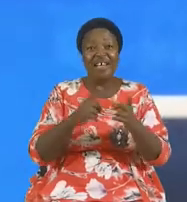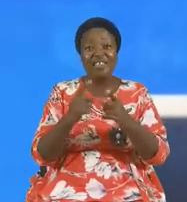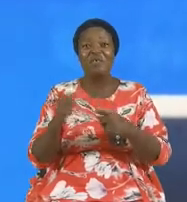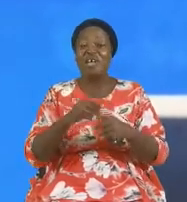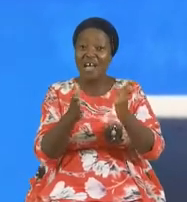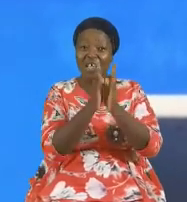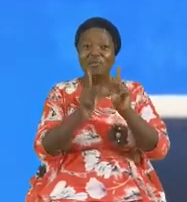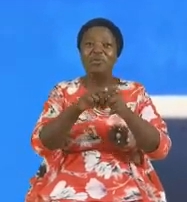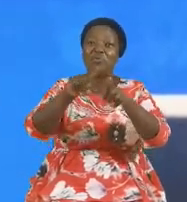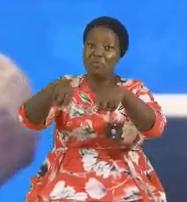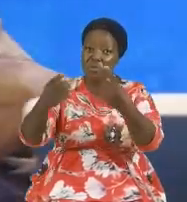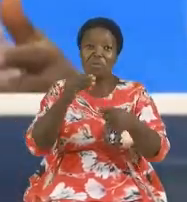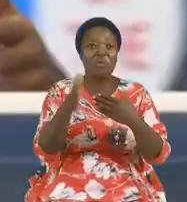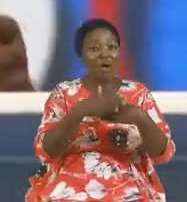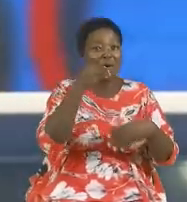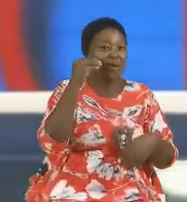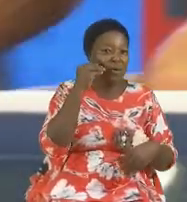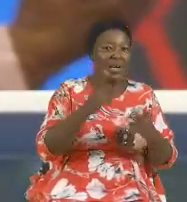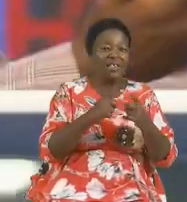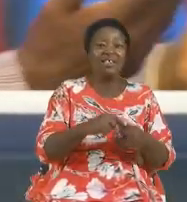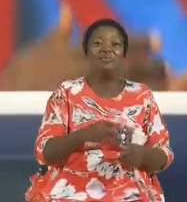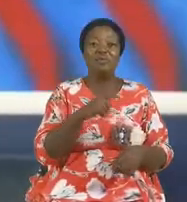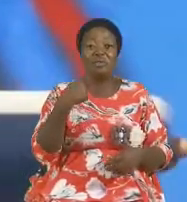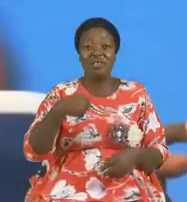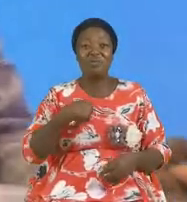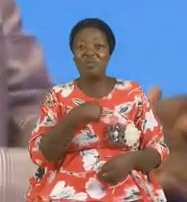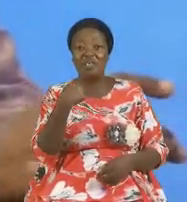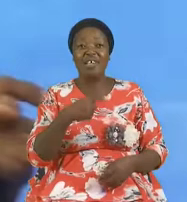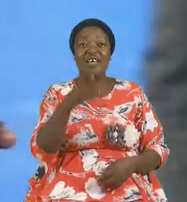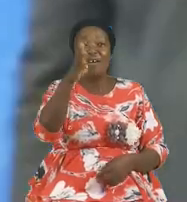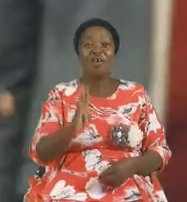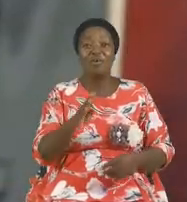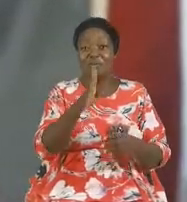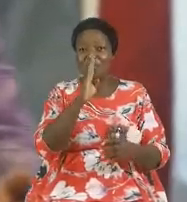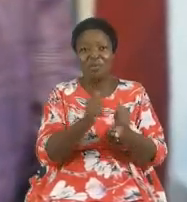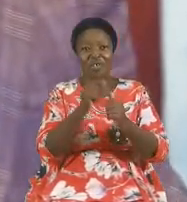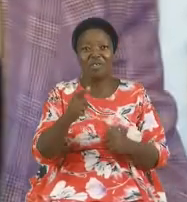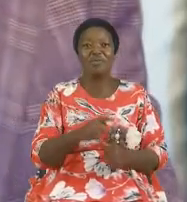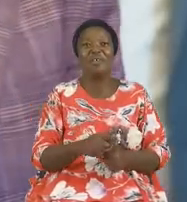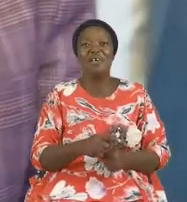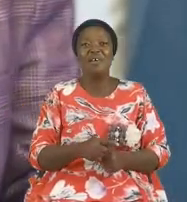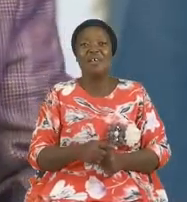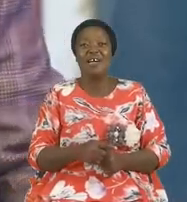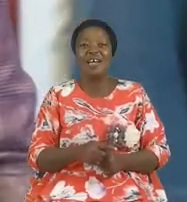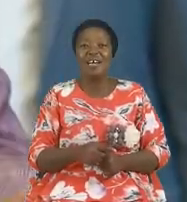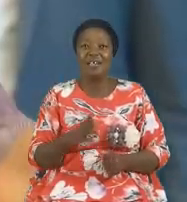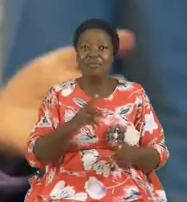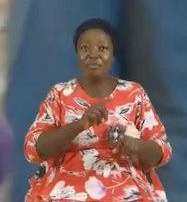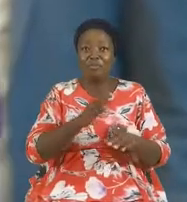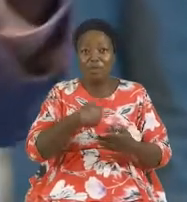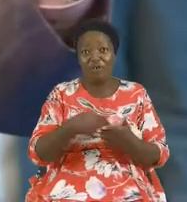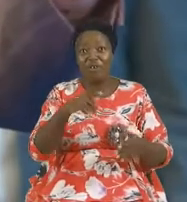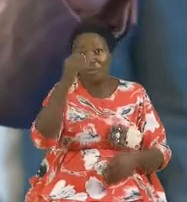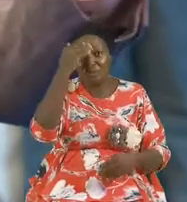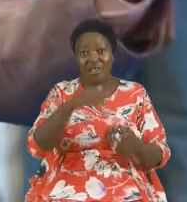final prayer, and we are dismissing everyone, and we are saying, God be with you, God bless you,